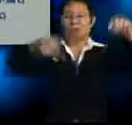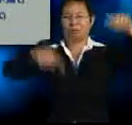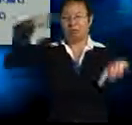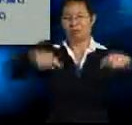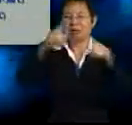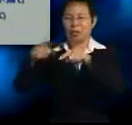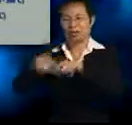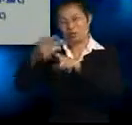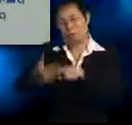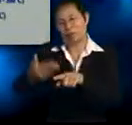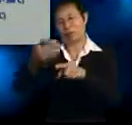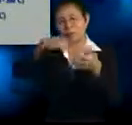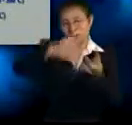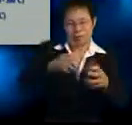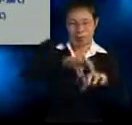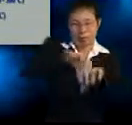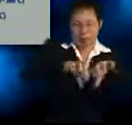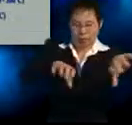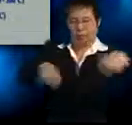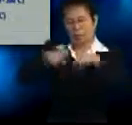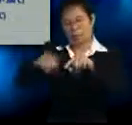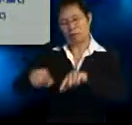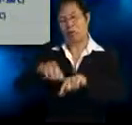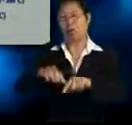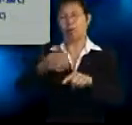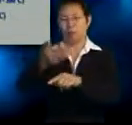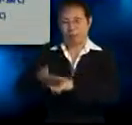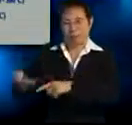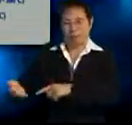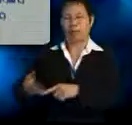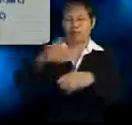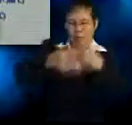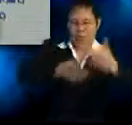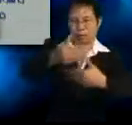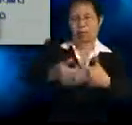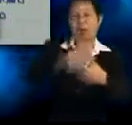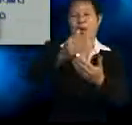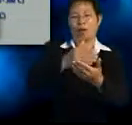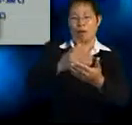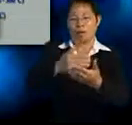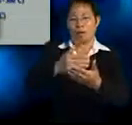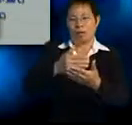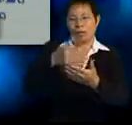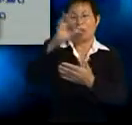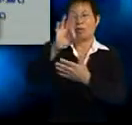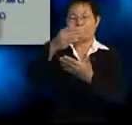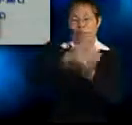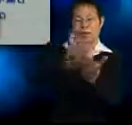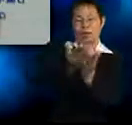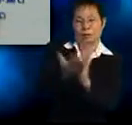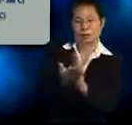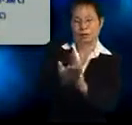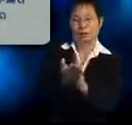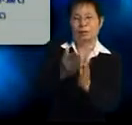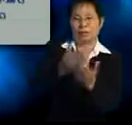into various components called fractions. This process is called fractional distillation.